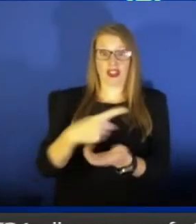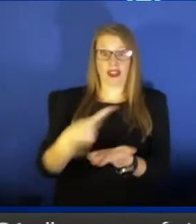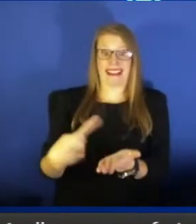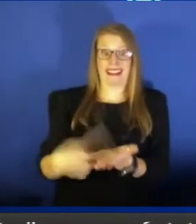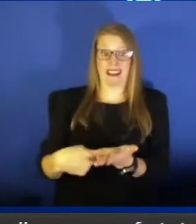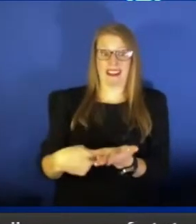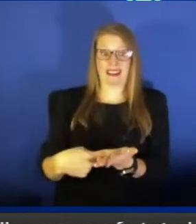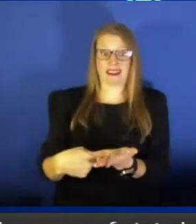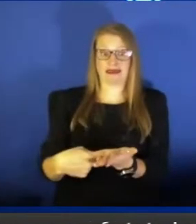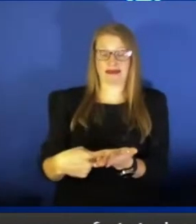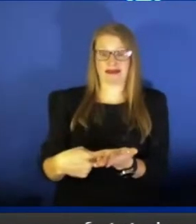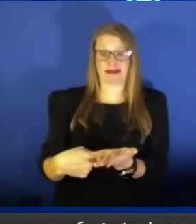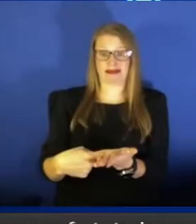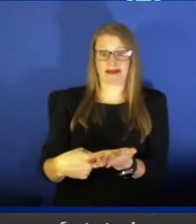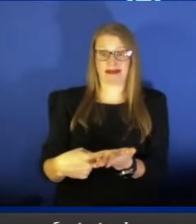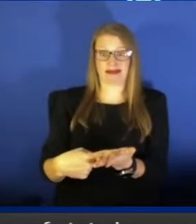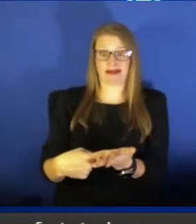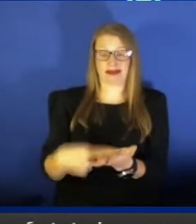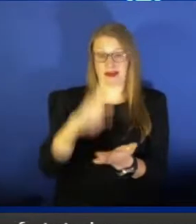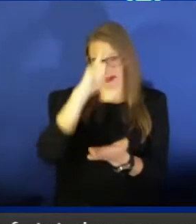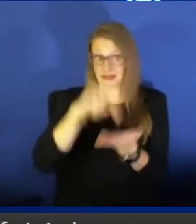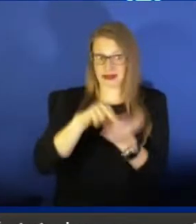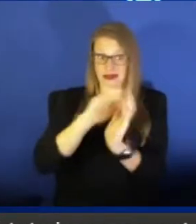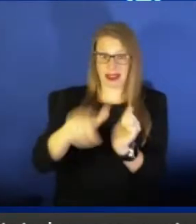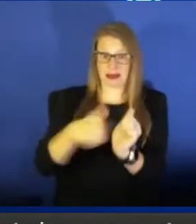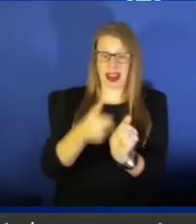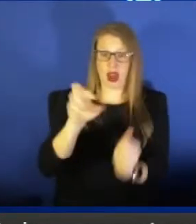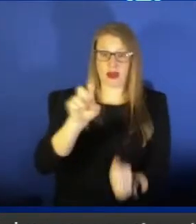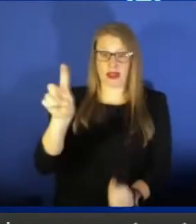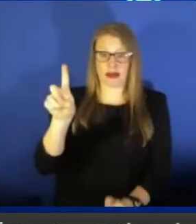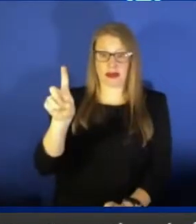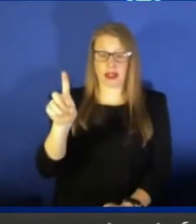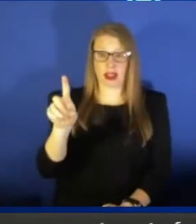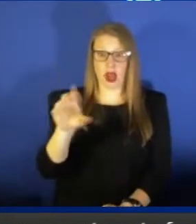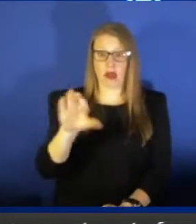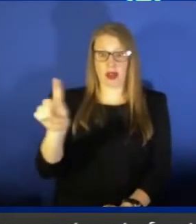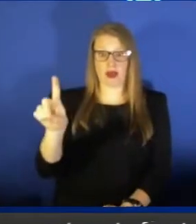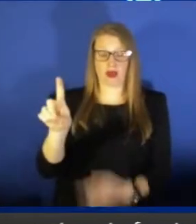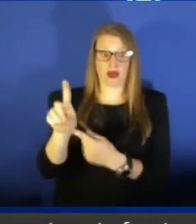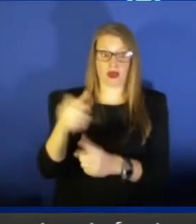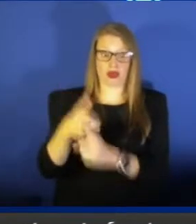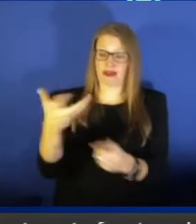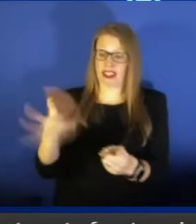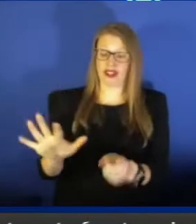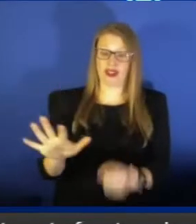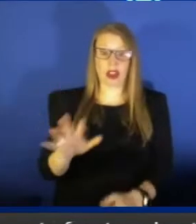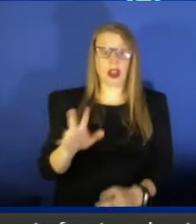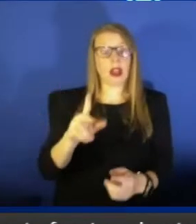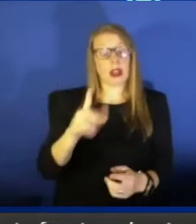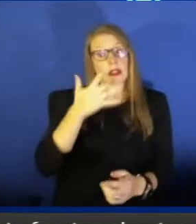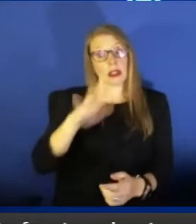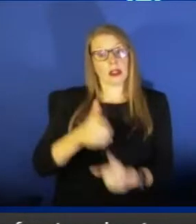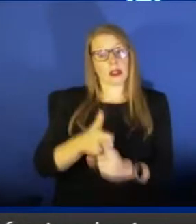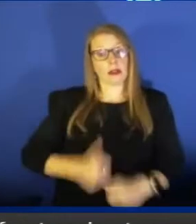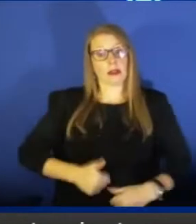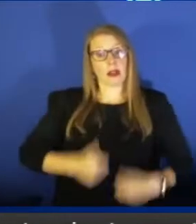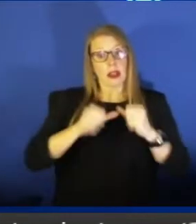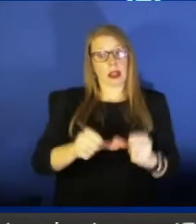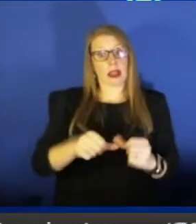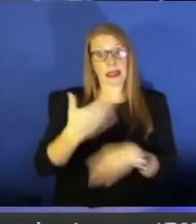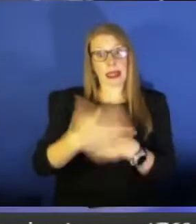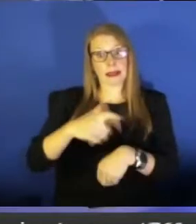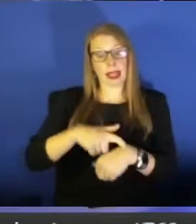of Percocet. And it's sometimes now it sounds like the kids know, and I'm hearing about that too. Oftentimes the kids didn't know. And so I want to make sure really